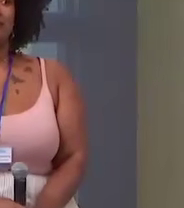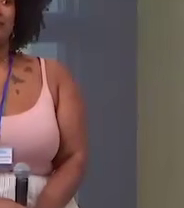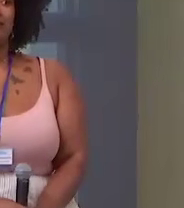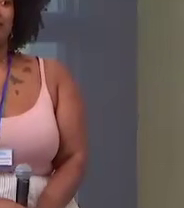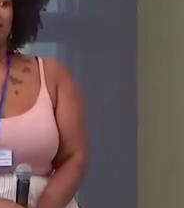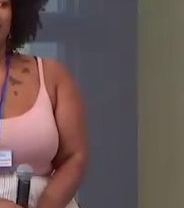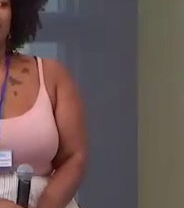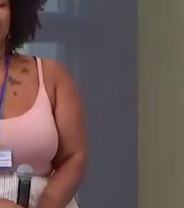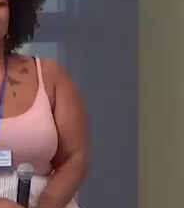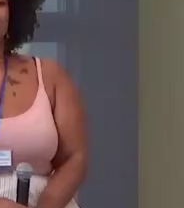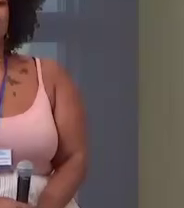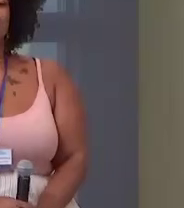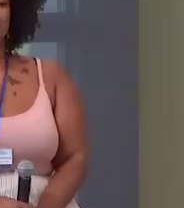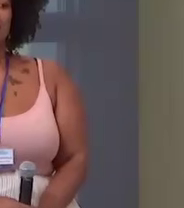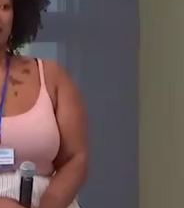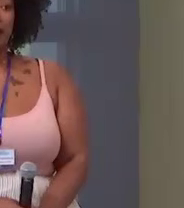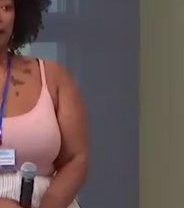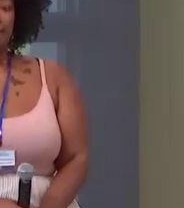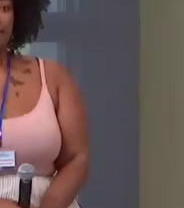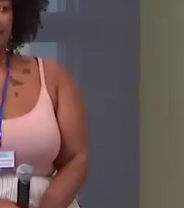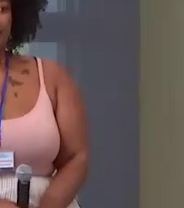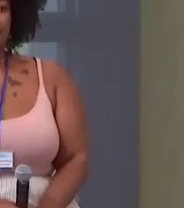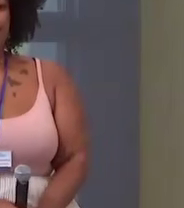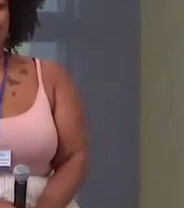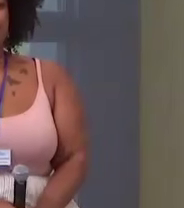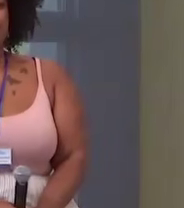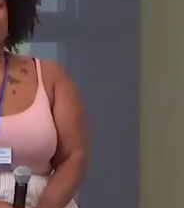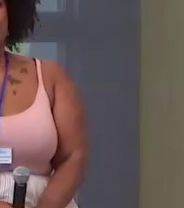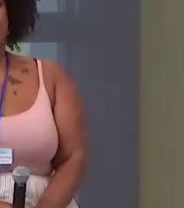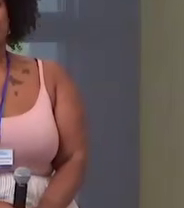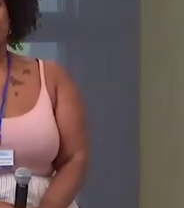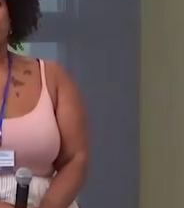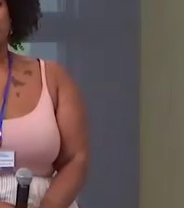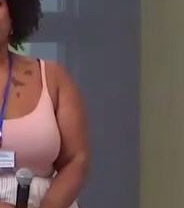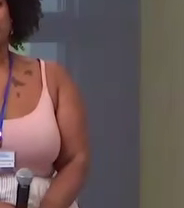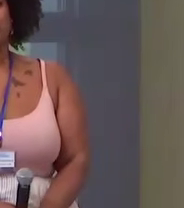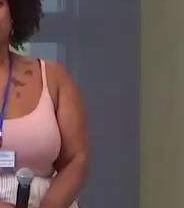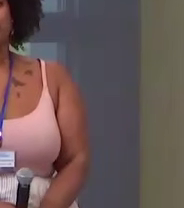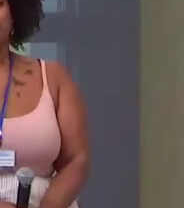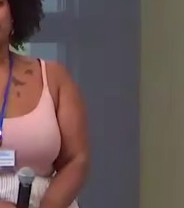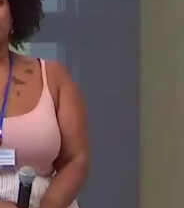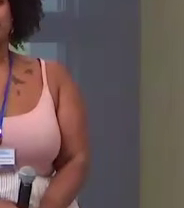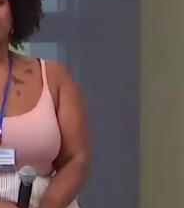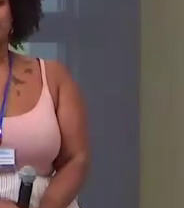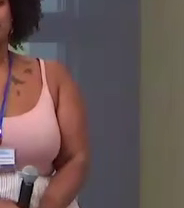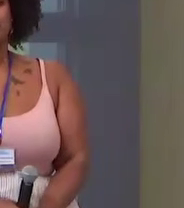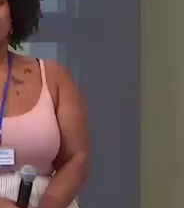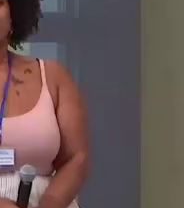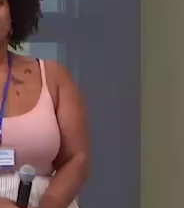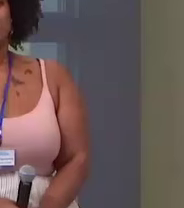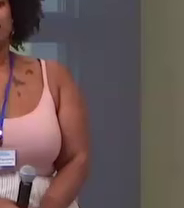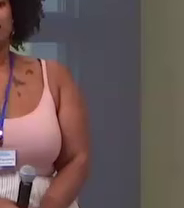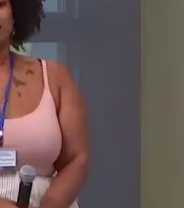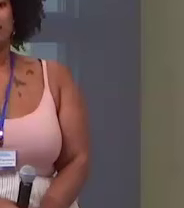Because of my lupus, which I've had for over 20 years, it's done a lot to me where I have